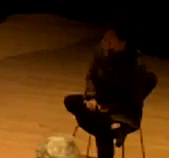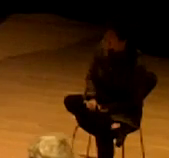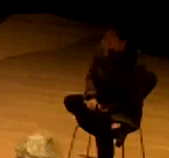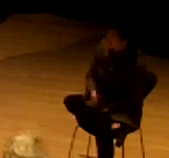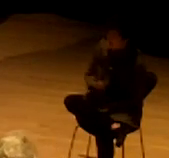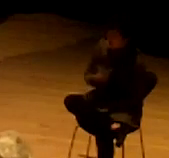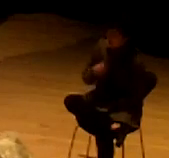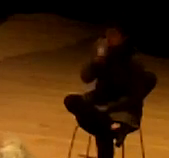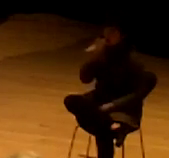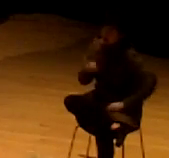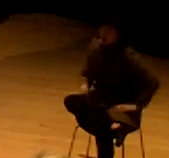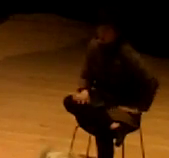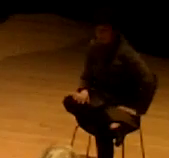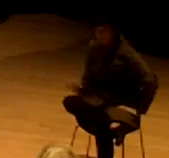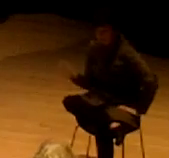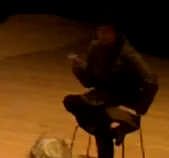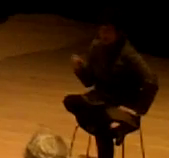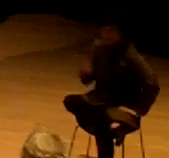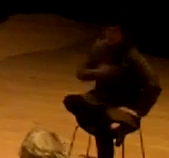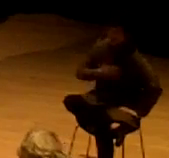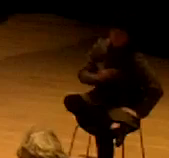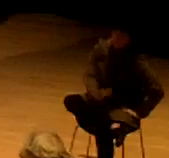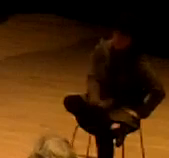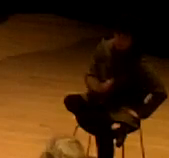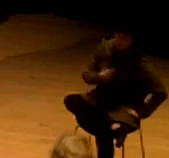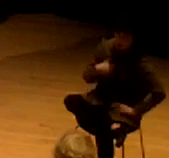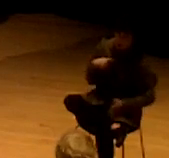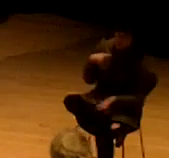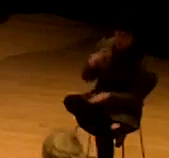with you. And, you know, it's like, I've met your grandkids.